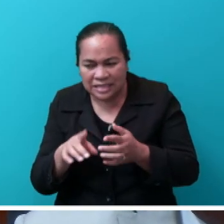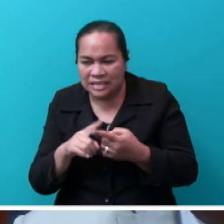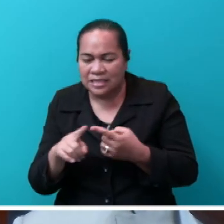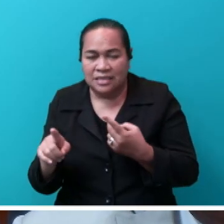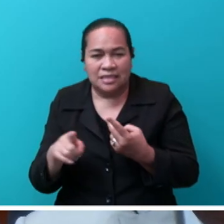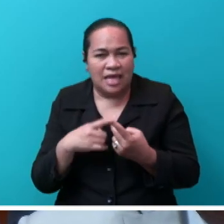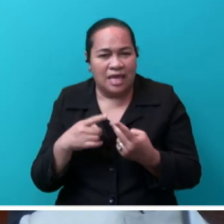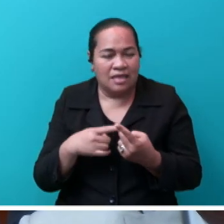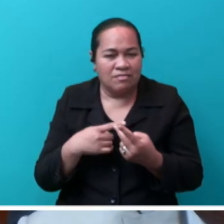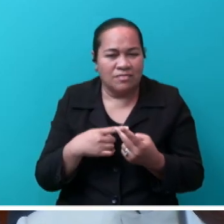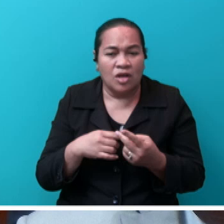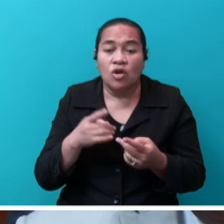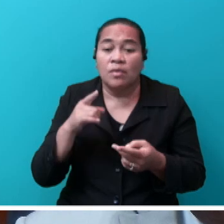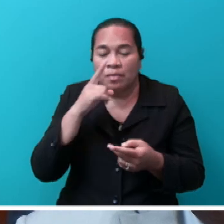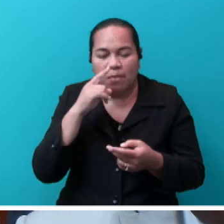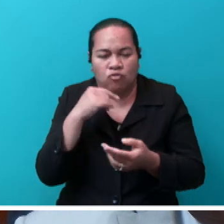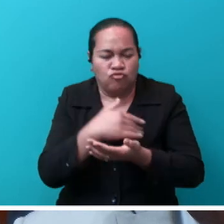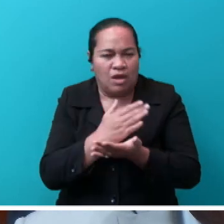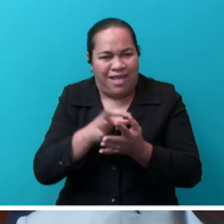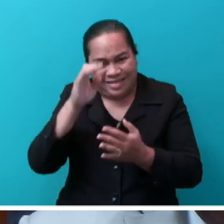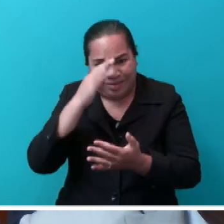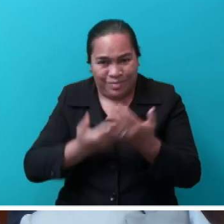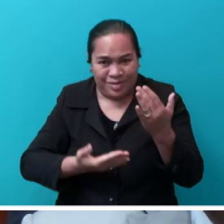who shared valuable